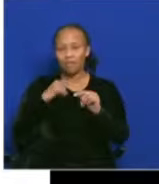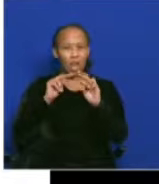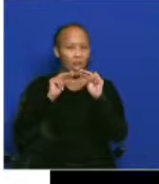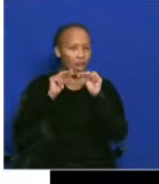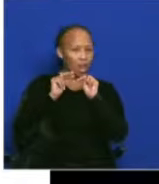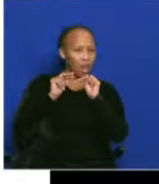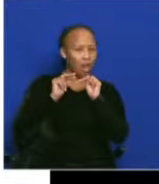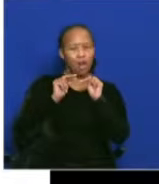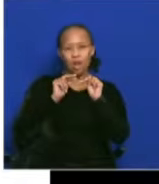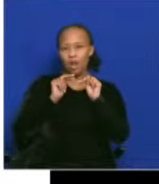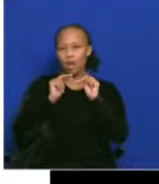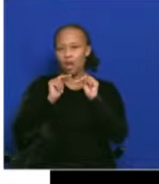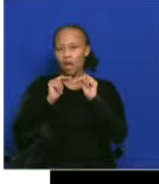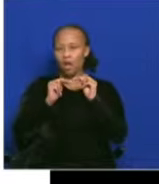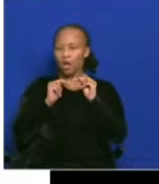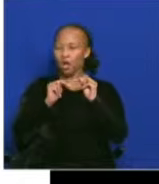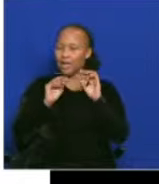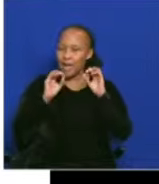Fuad.